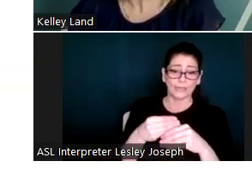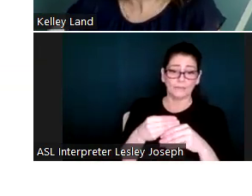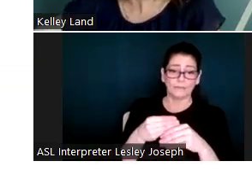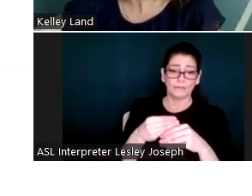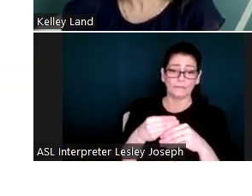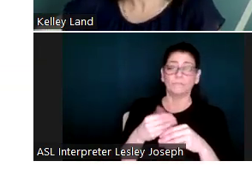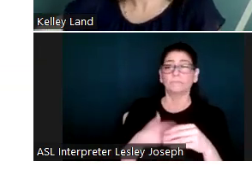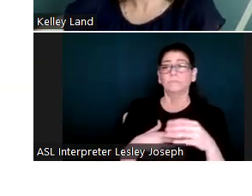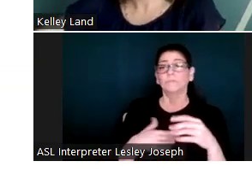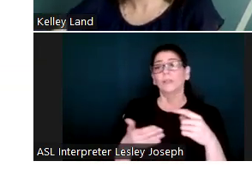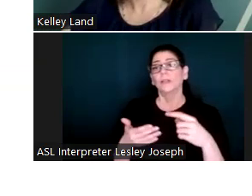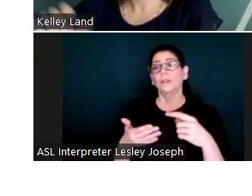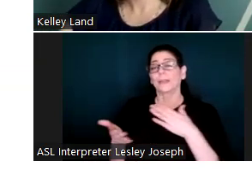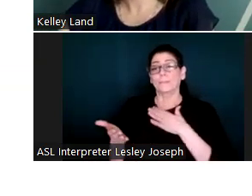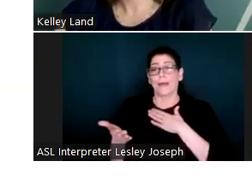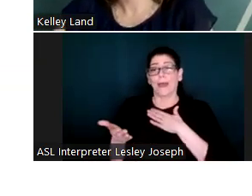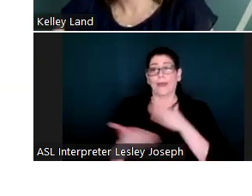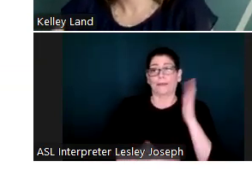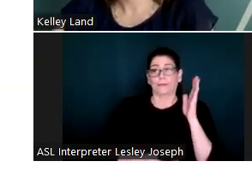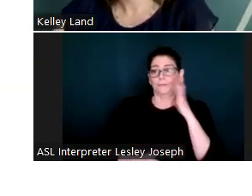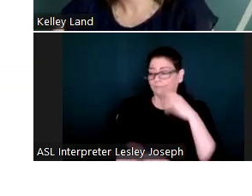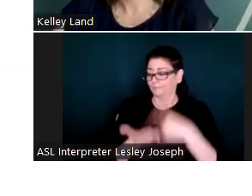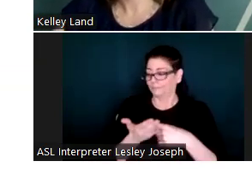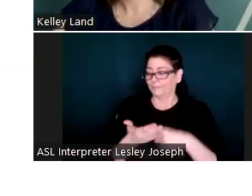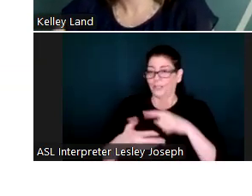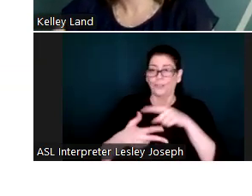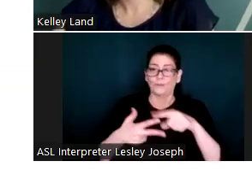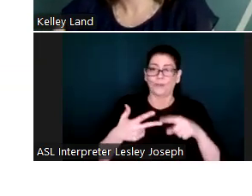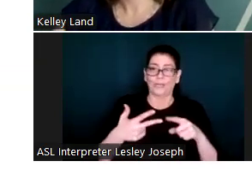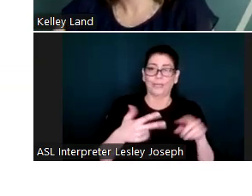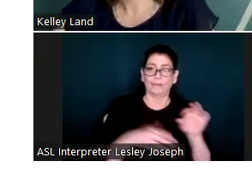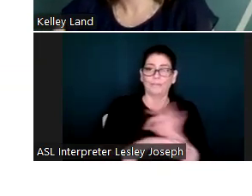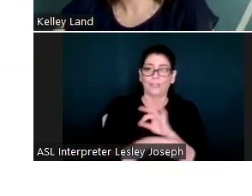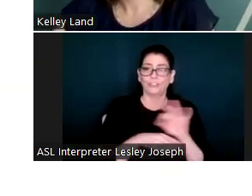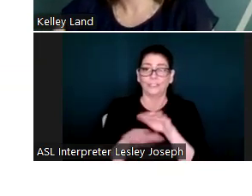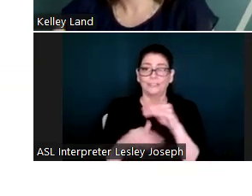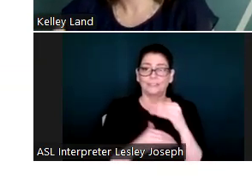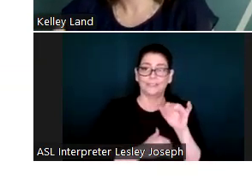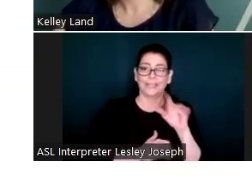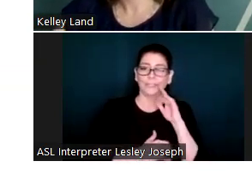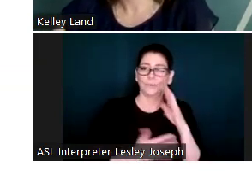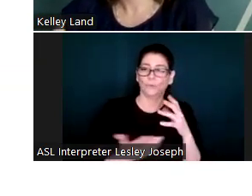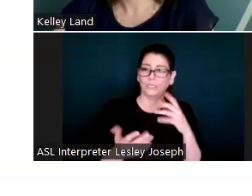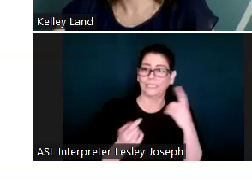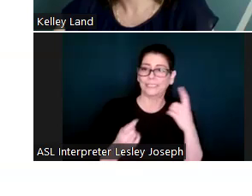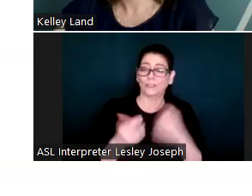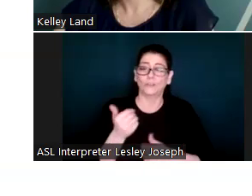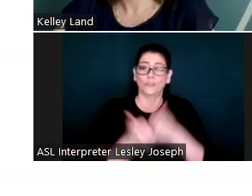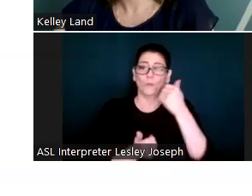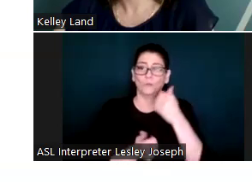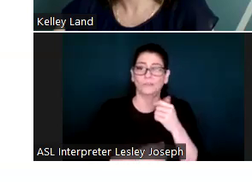like, especially in my part of the presentation, I talked about 3 functional limitations, which is usually what we consider the most severely disabled, 3 or